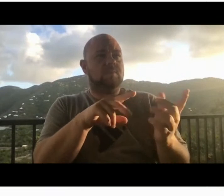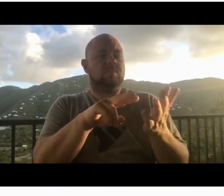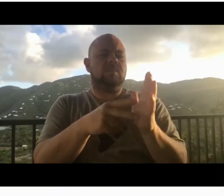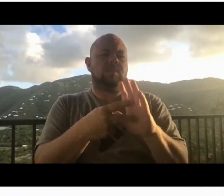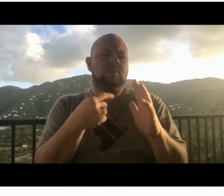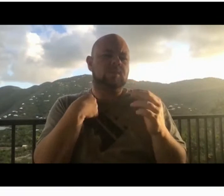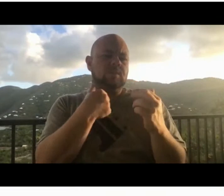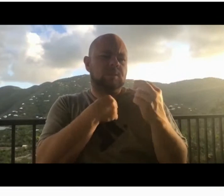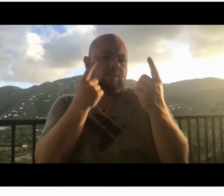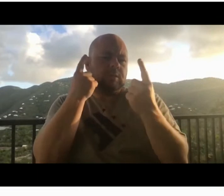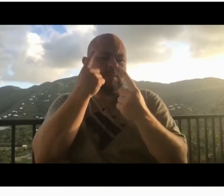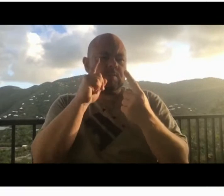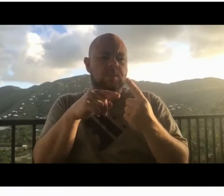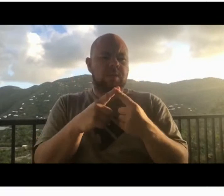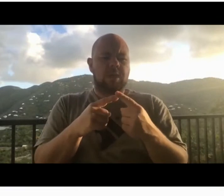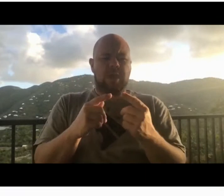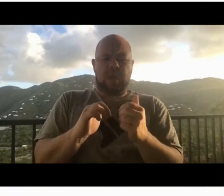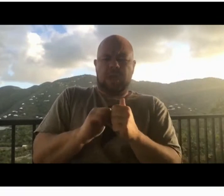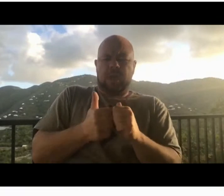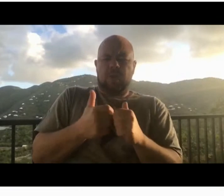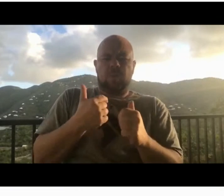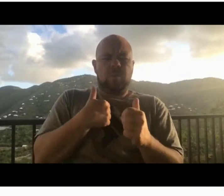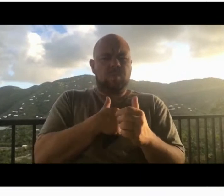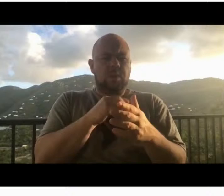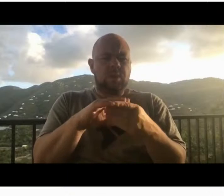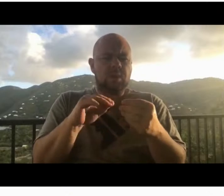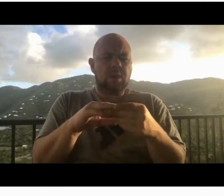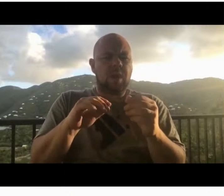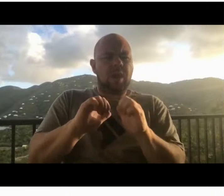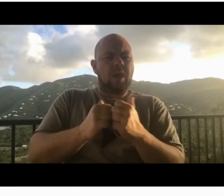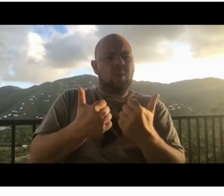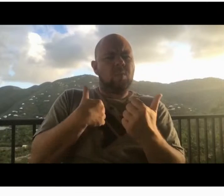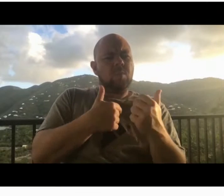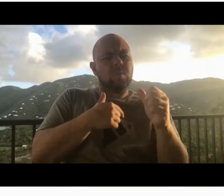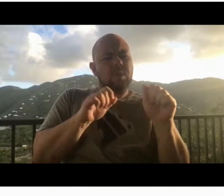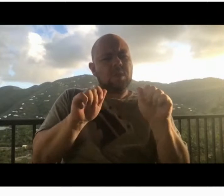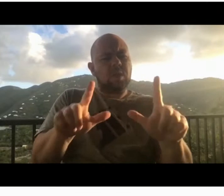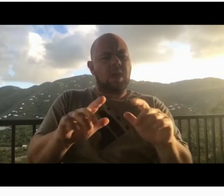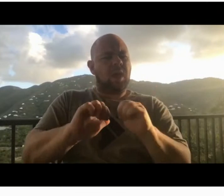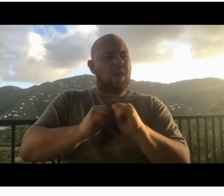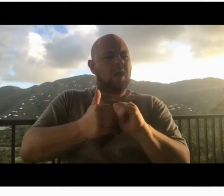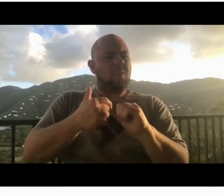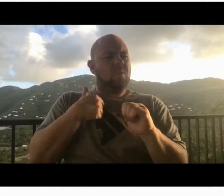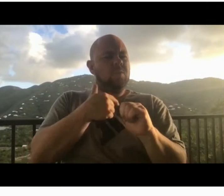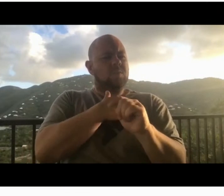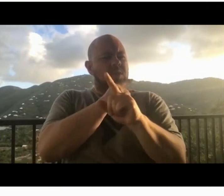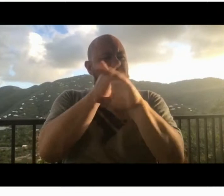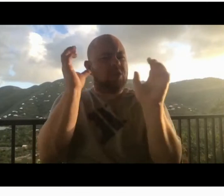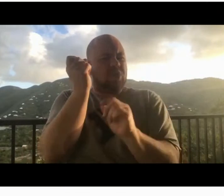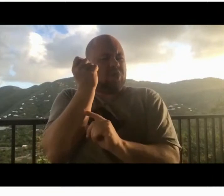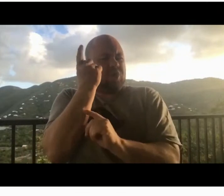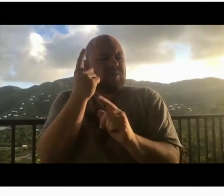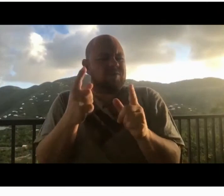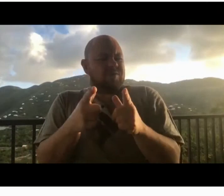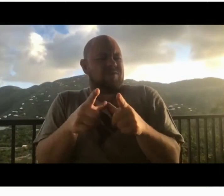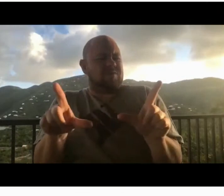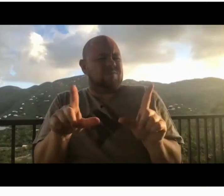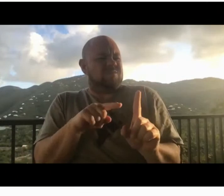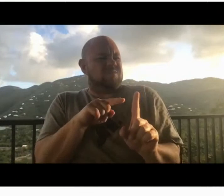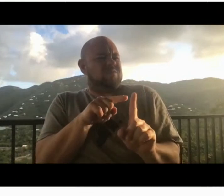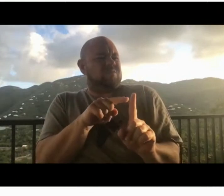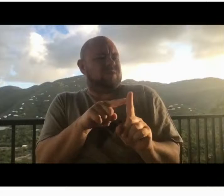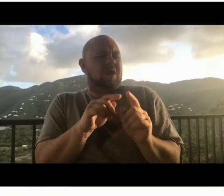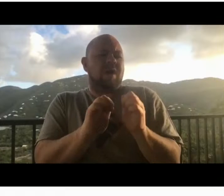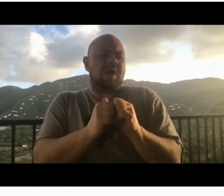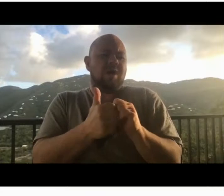as a whole. So when we think about and talk about how we frame and understand